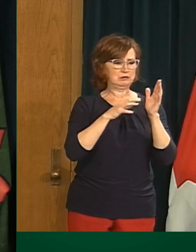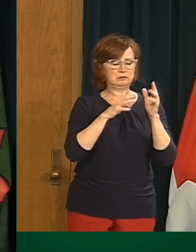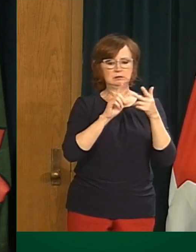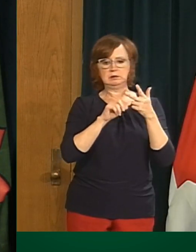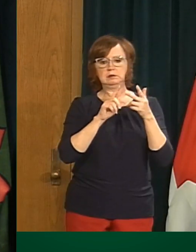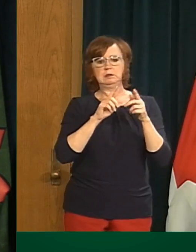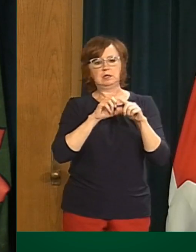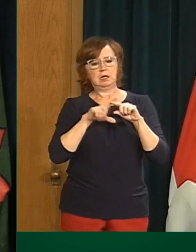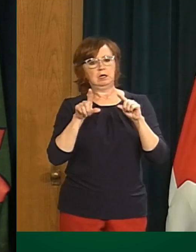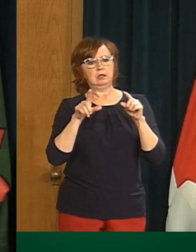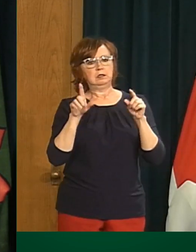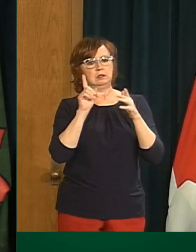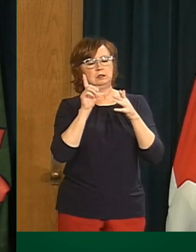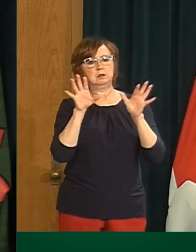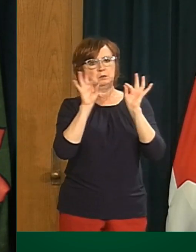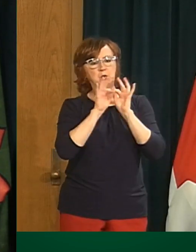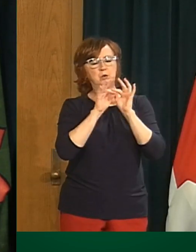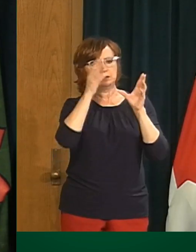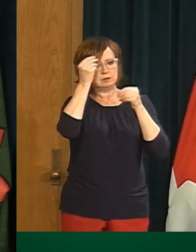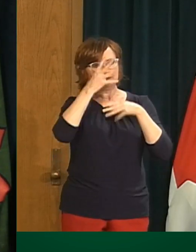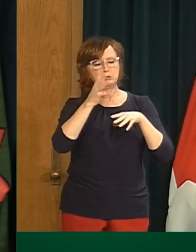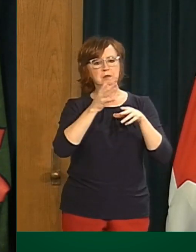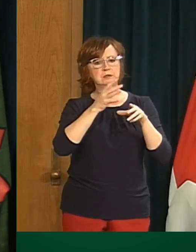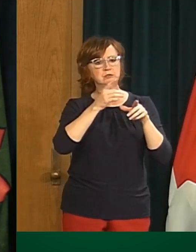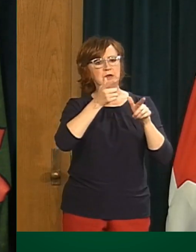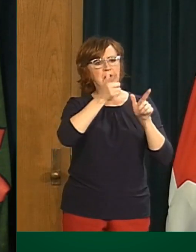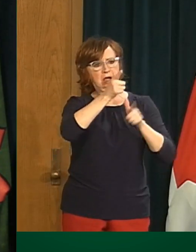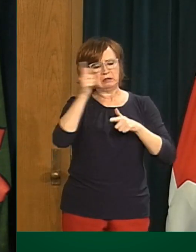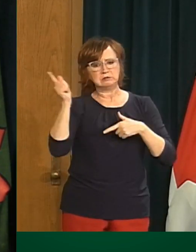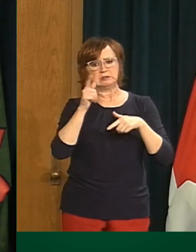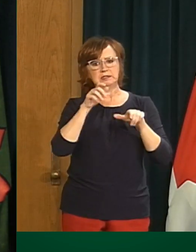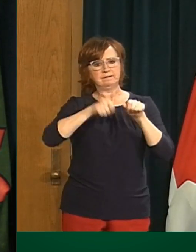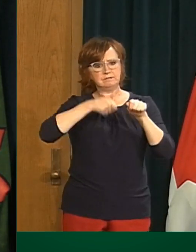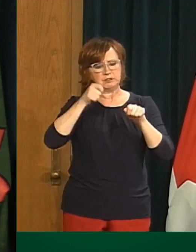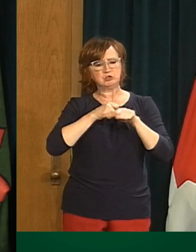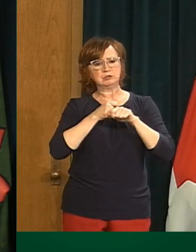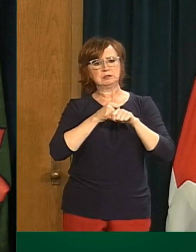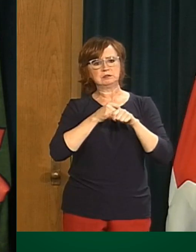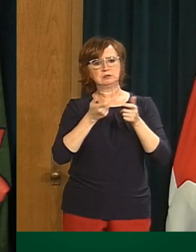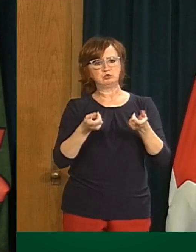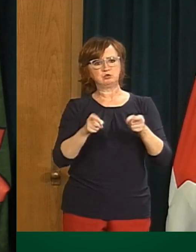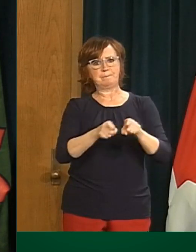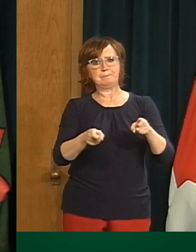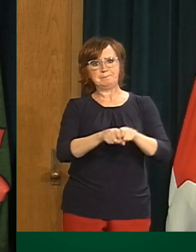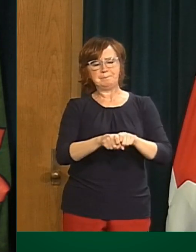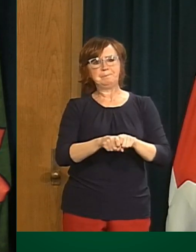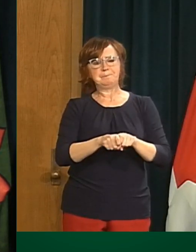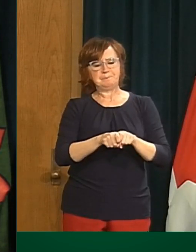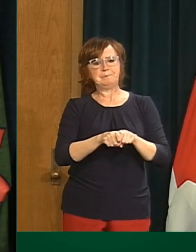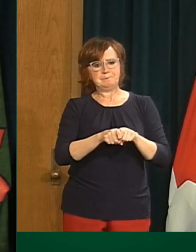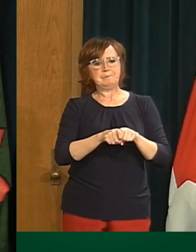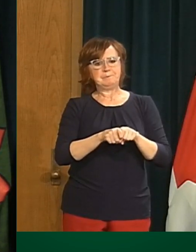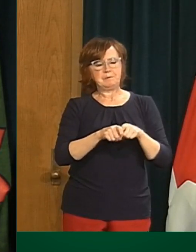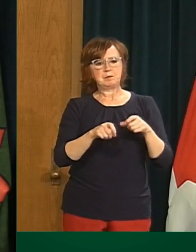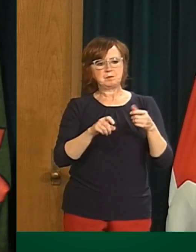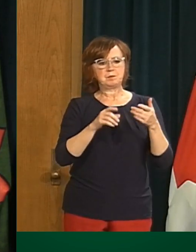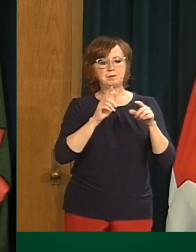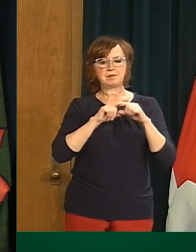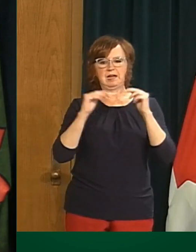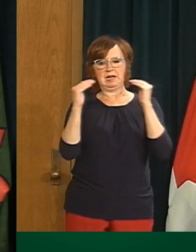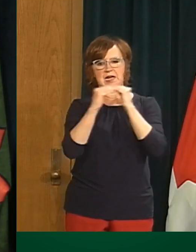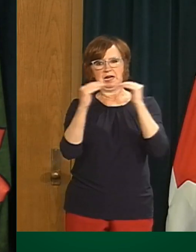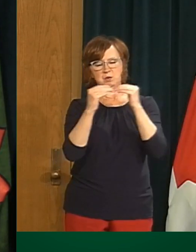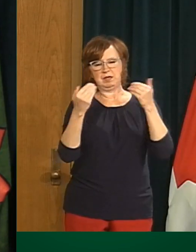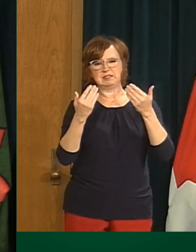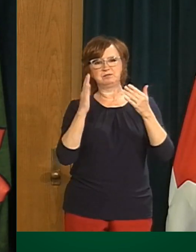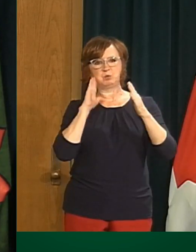hunting, fishing, or trapping. Checkpoints have been established by northern leadership along all highways leading into northern Saskatchewan,